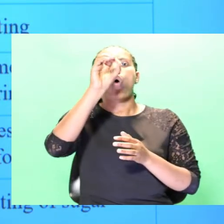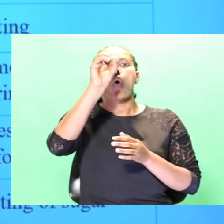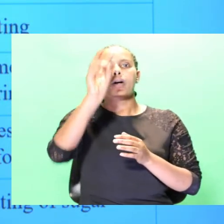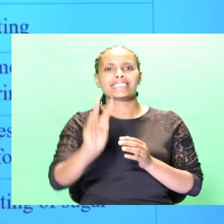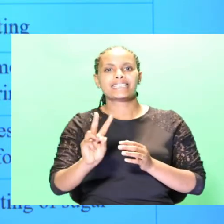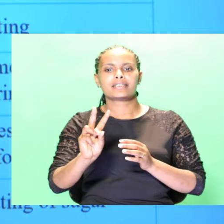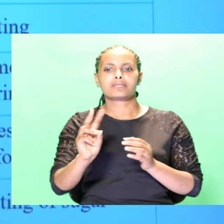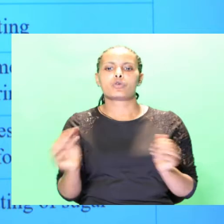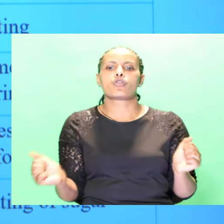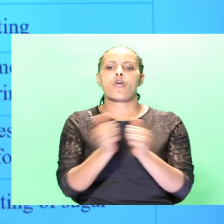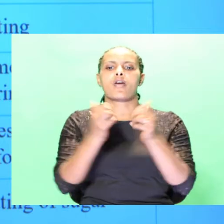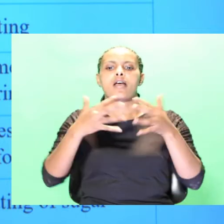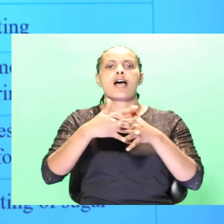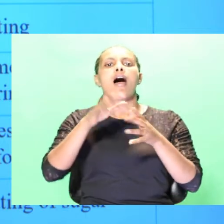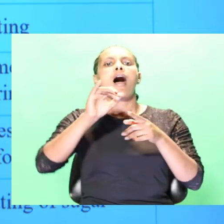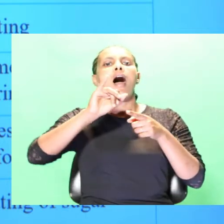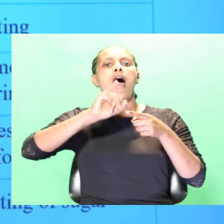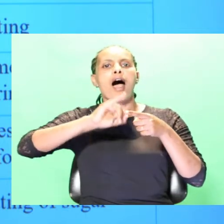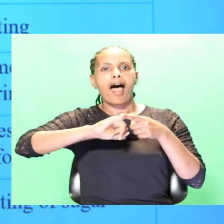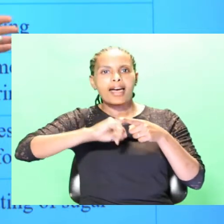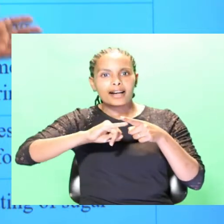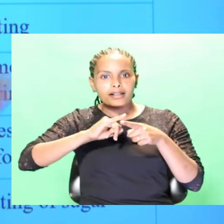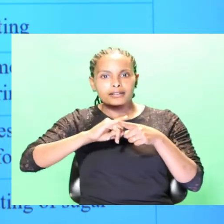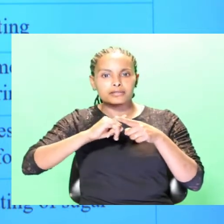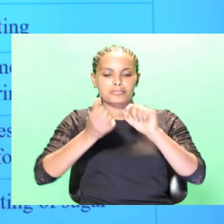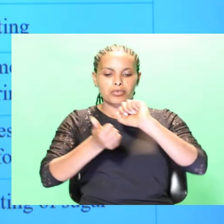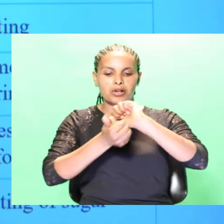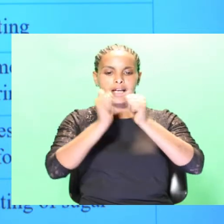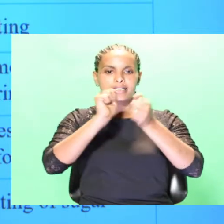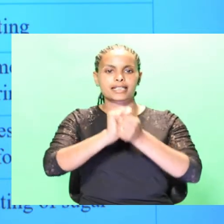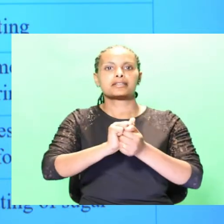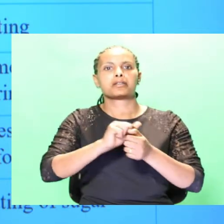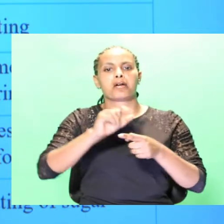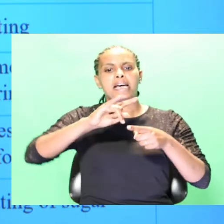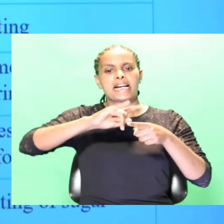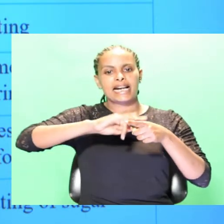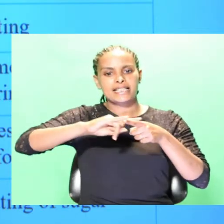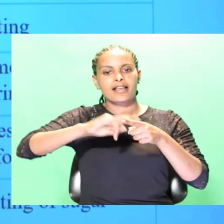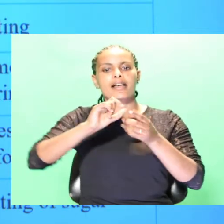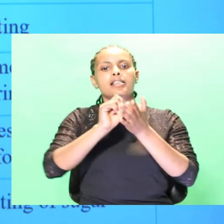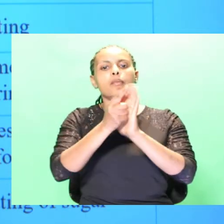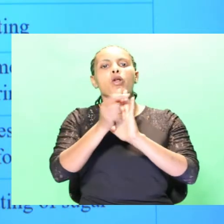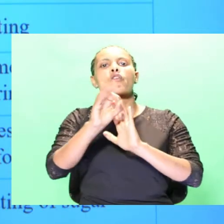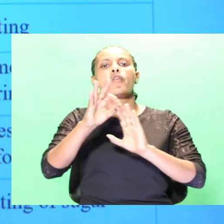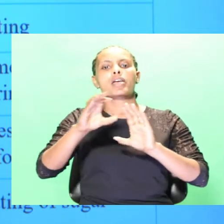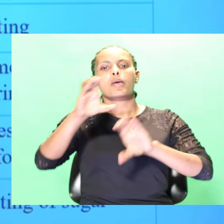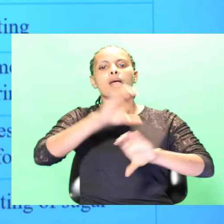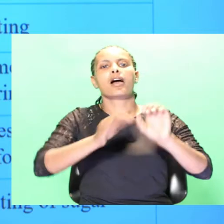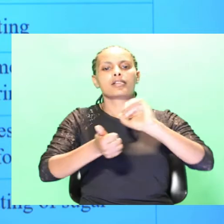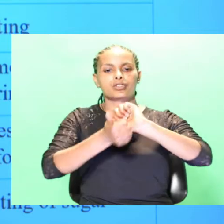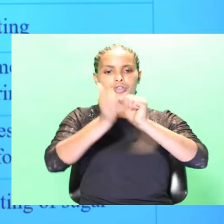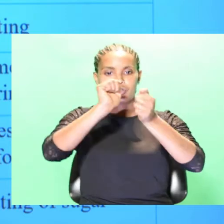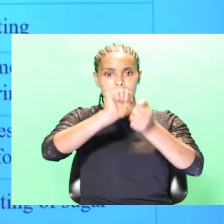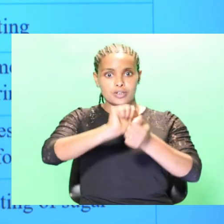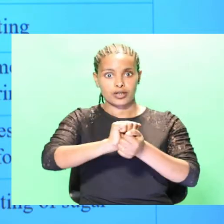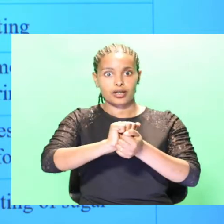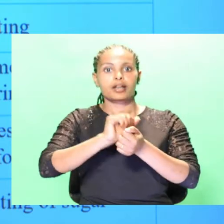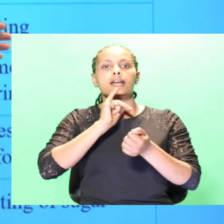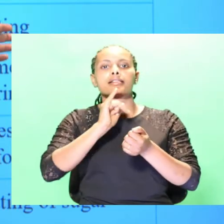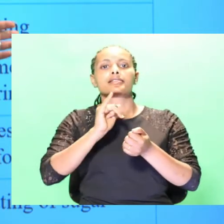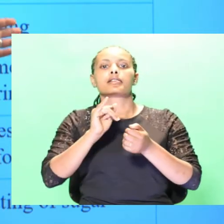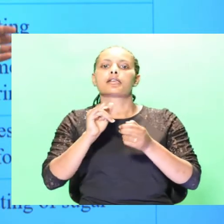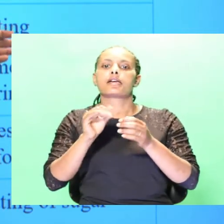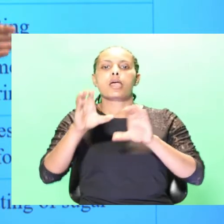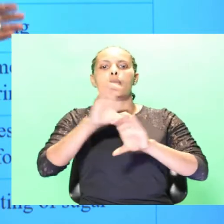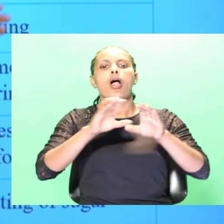jointly oxidize iron and convert it into rust is an example of chemical change. It's